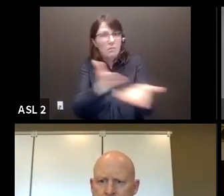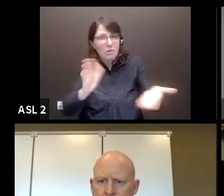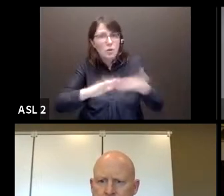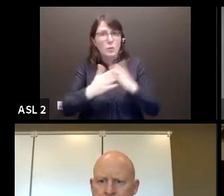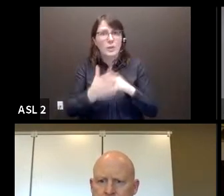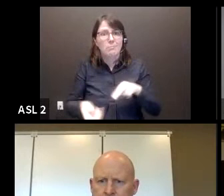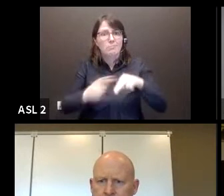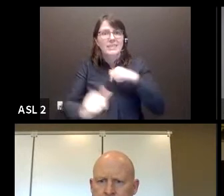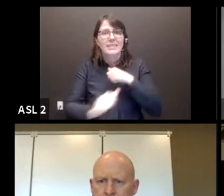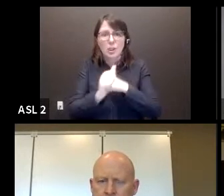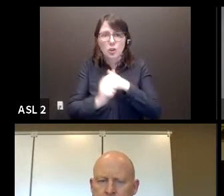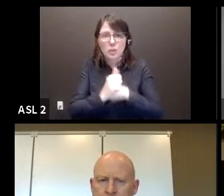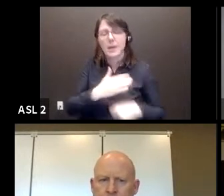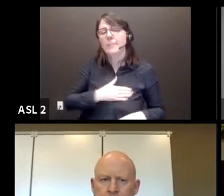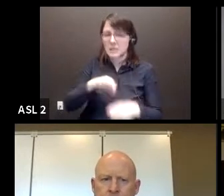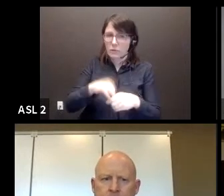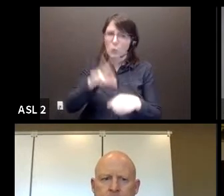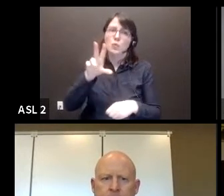budget